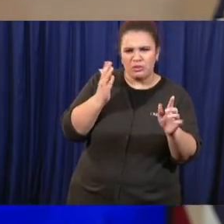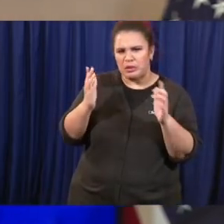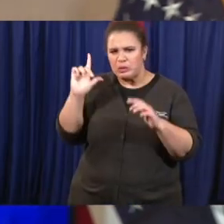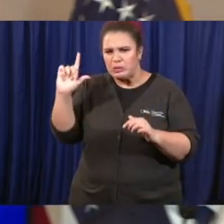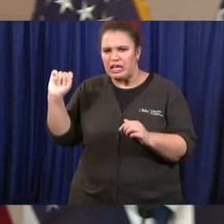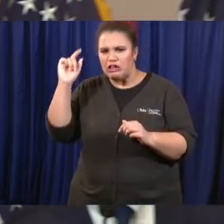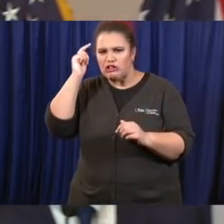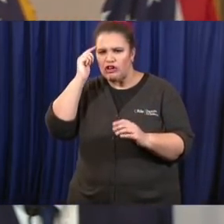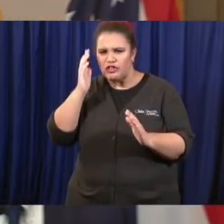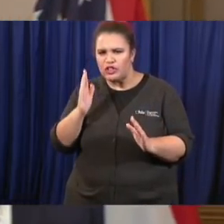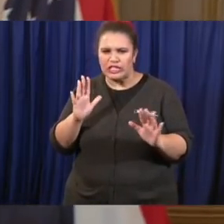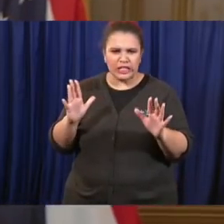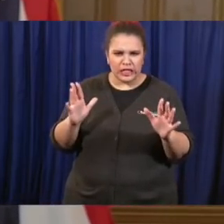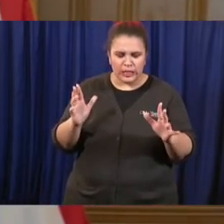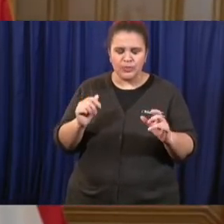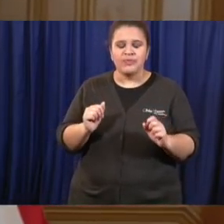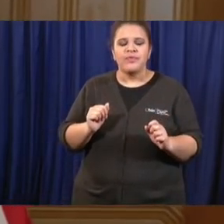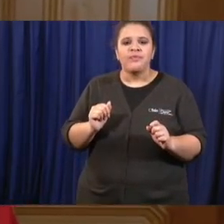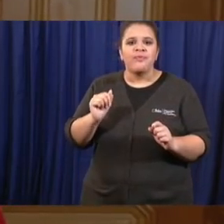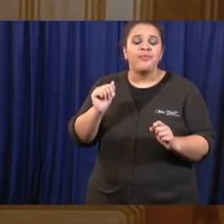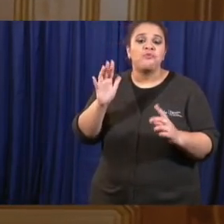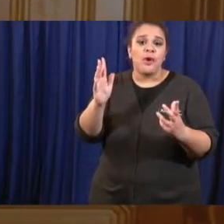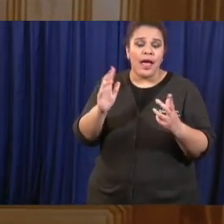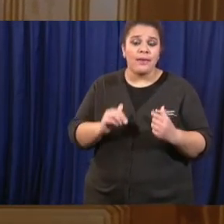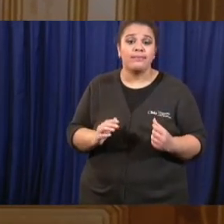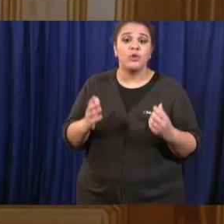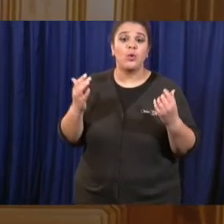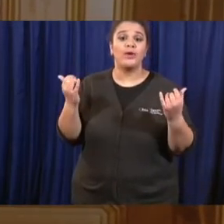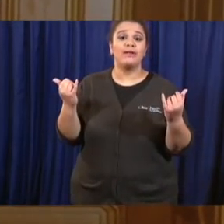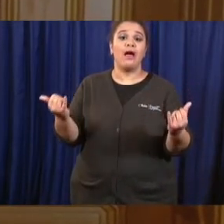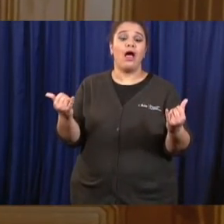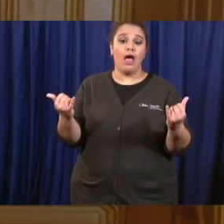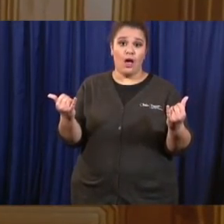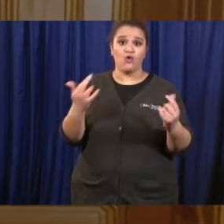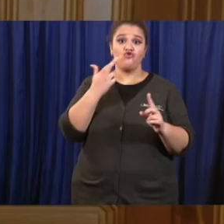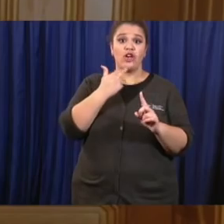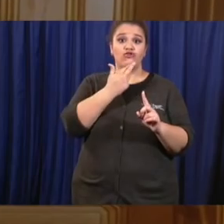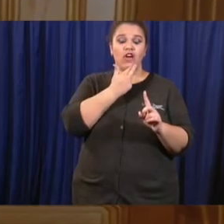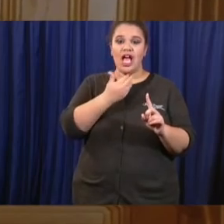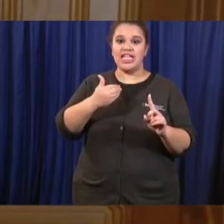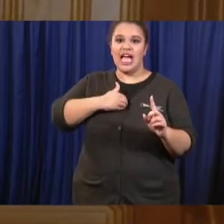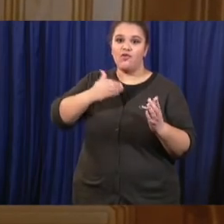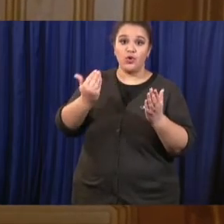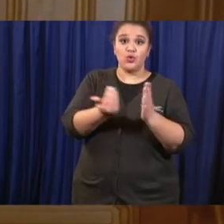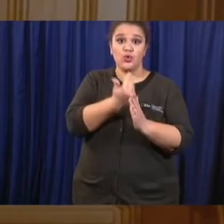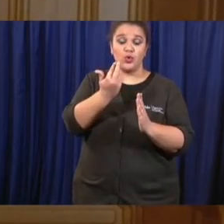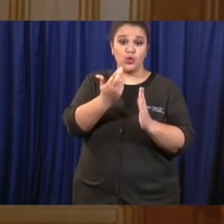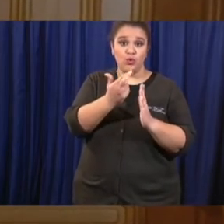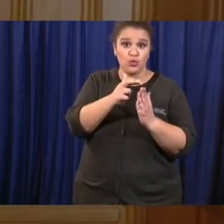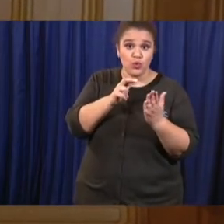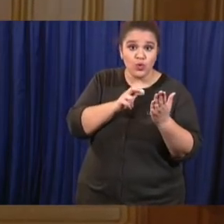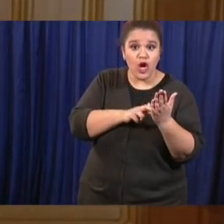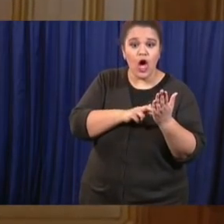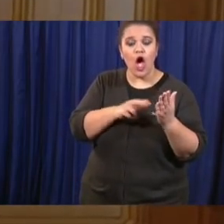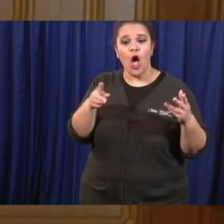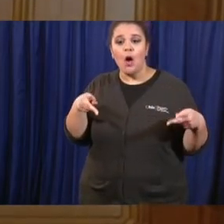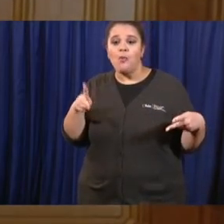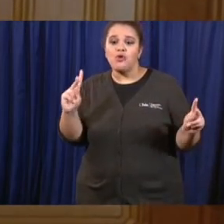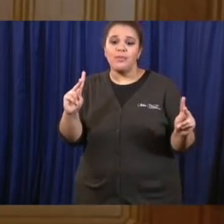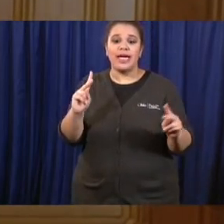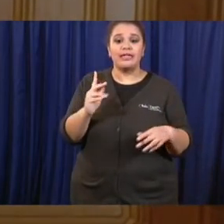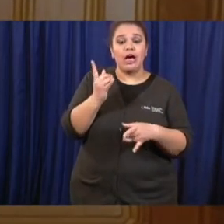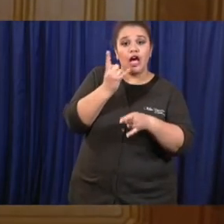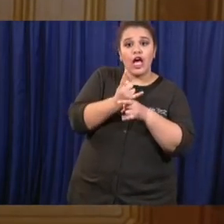on this new rule for restaurants allowing carry-out orders. Are these cocktails? What exactly is